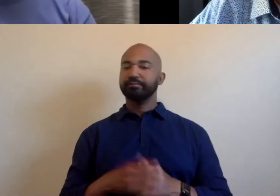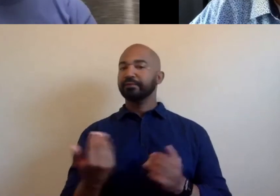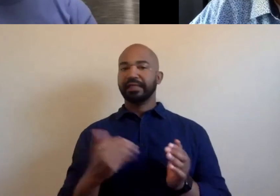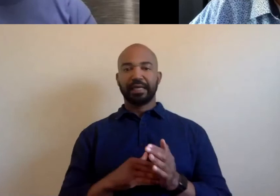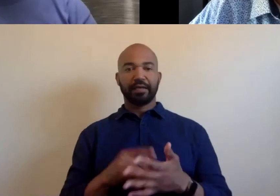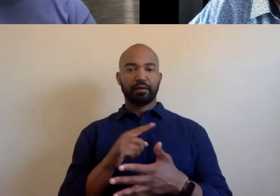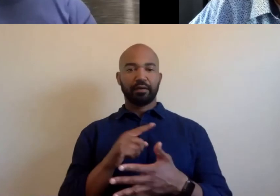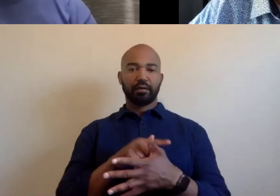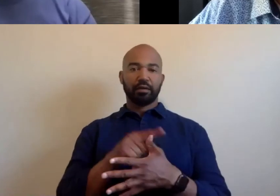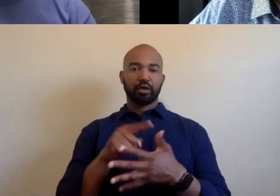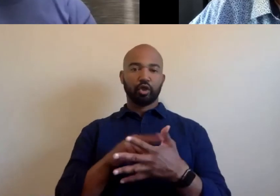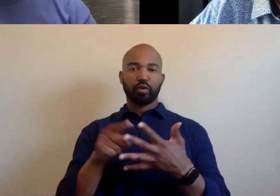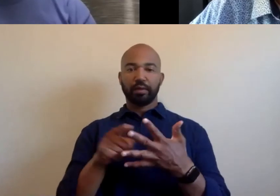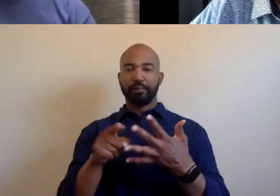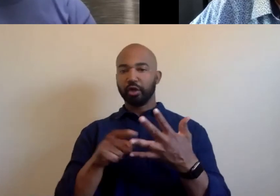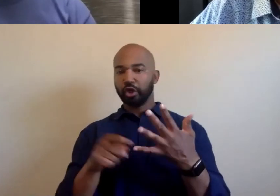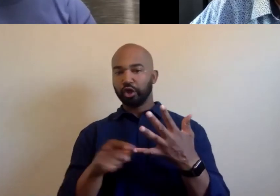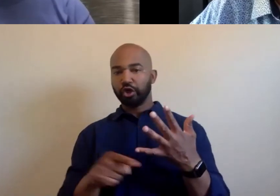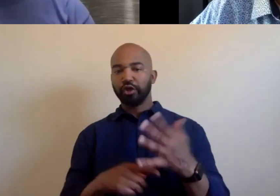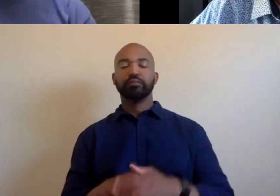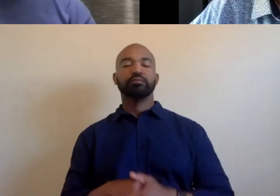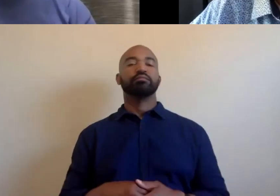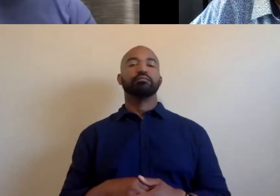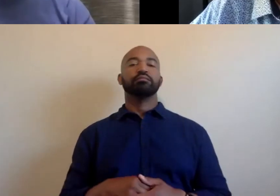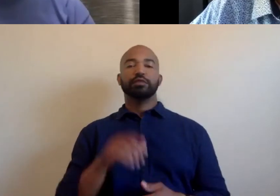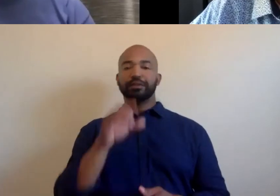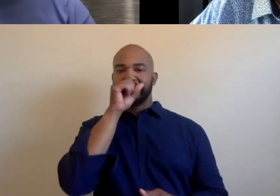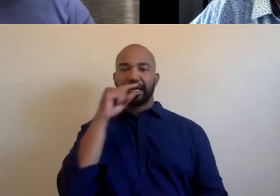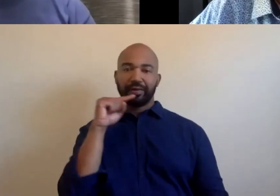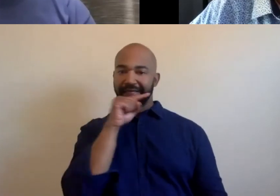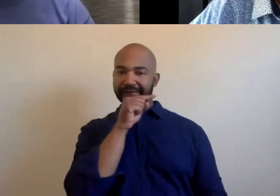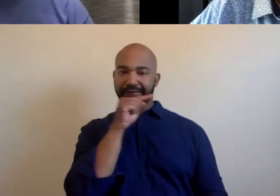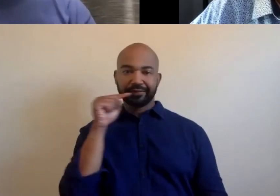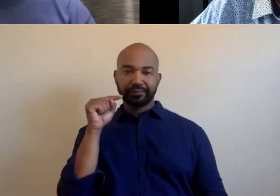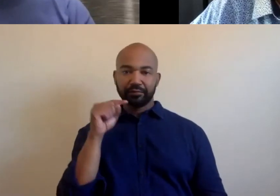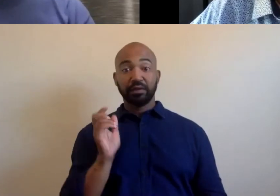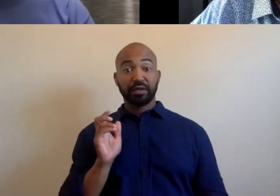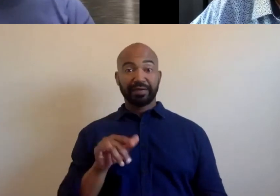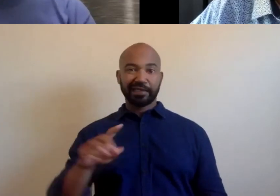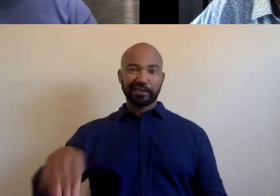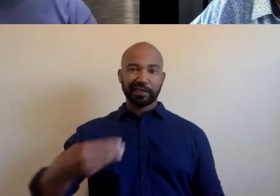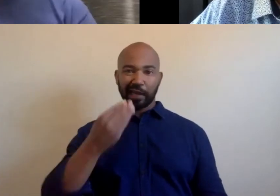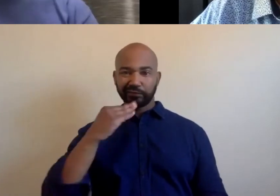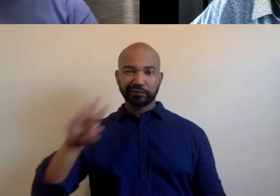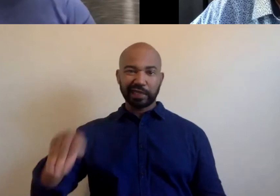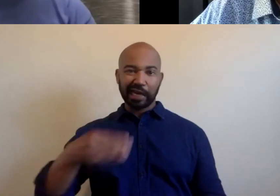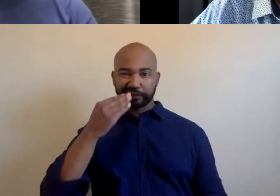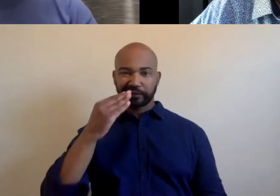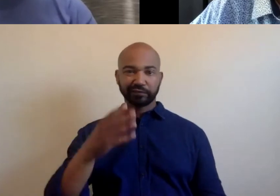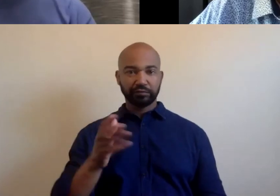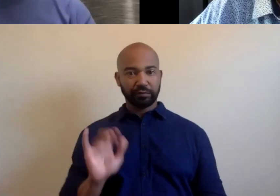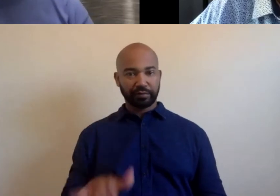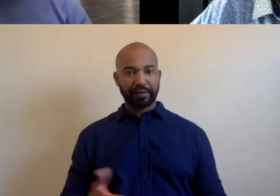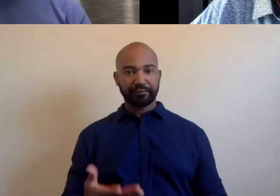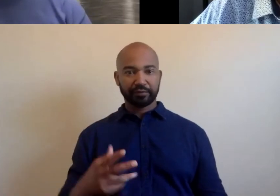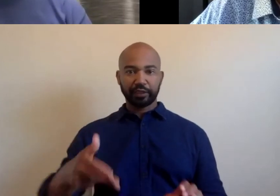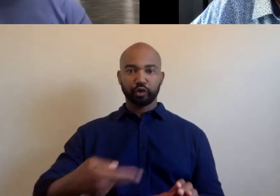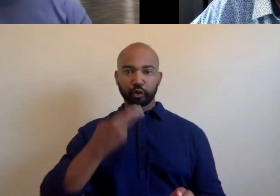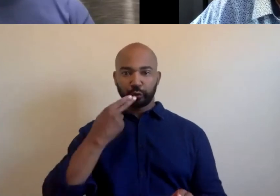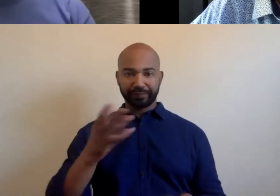cucumbers, carrots, anything that can just kind of help you scoop that into your mouth for you.